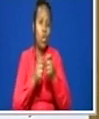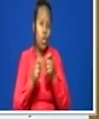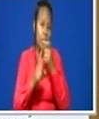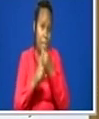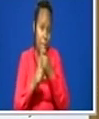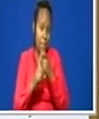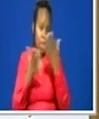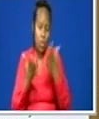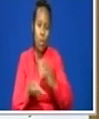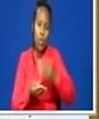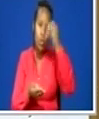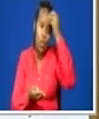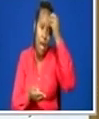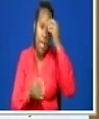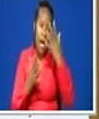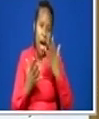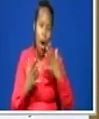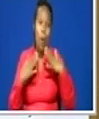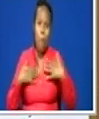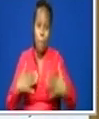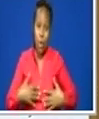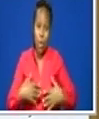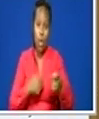to discuss how homeotherms